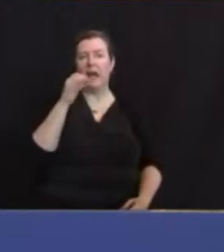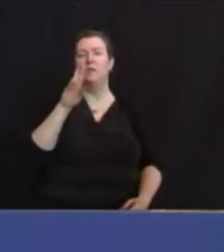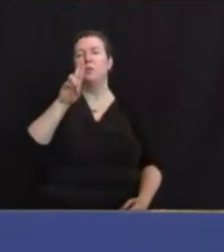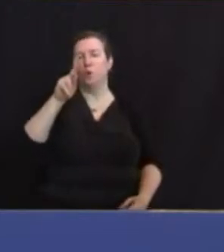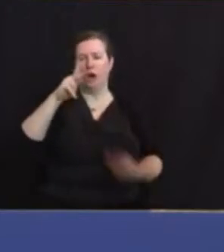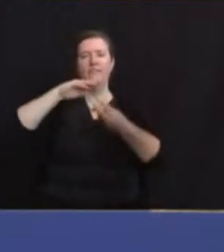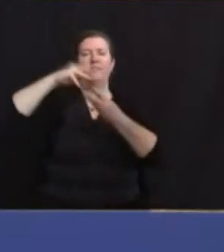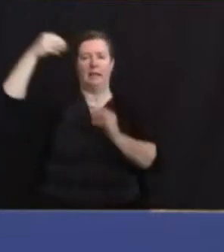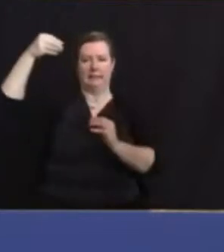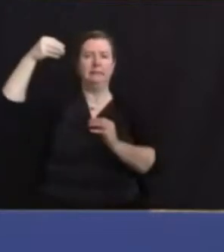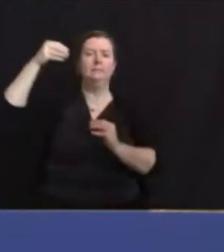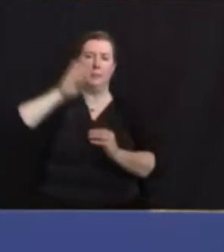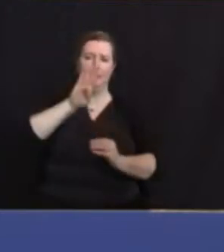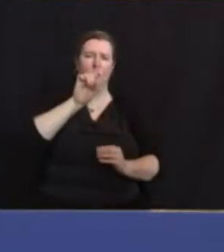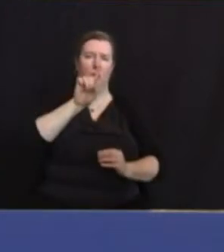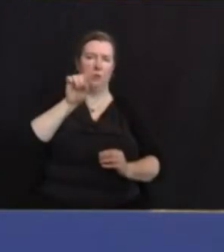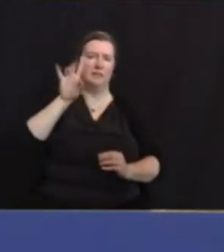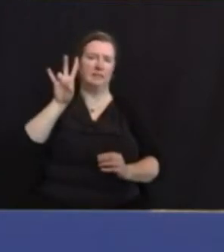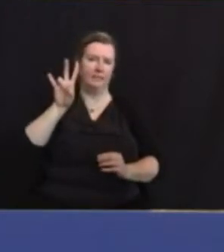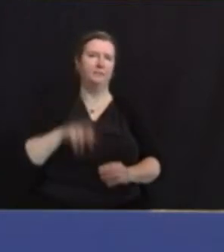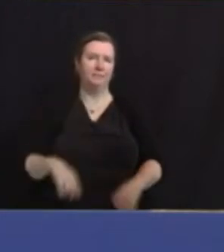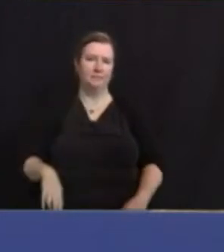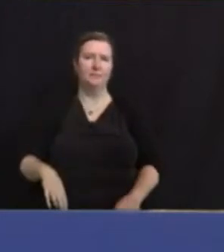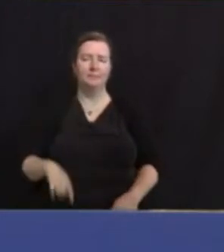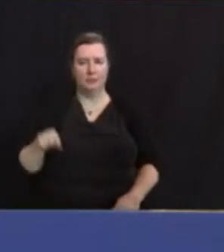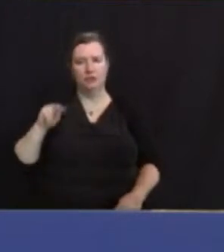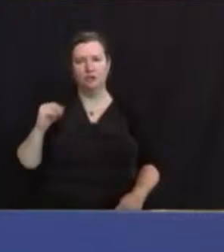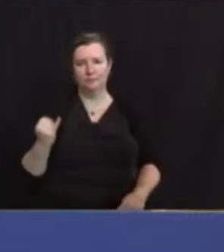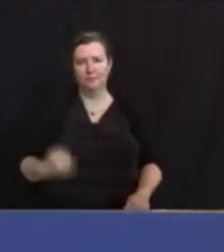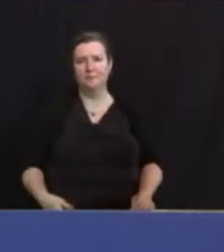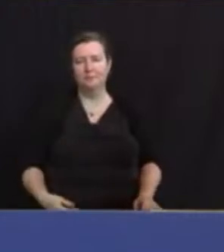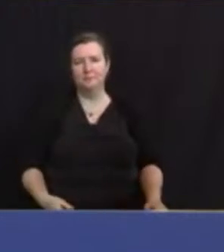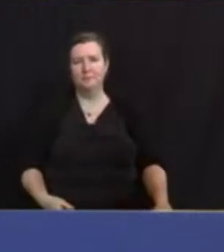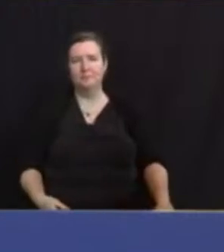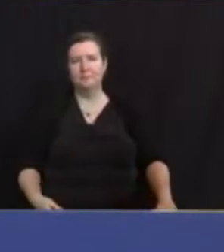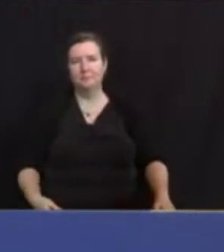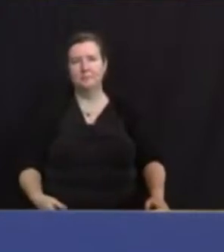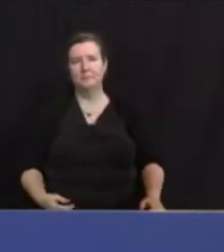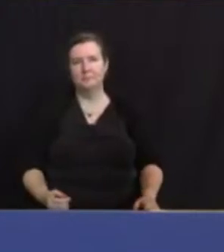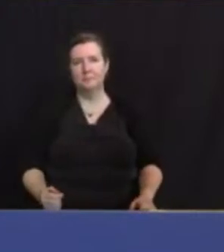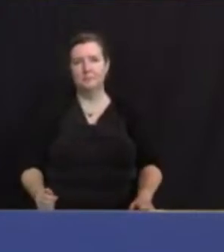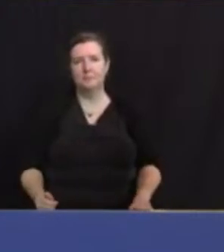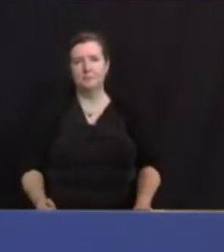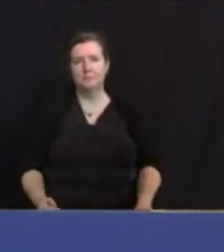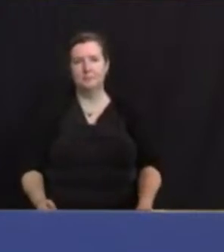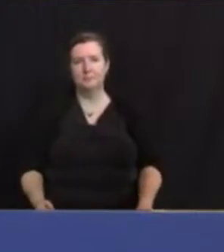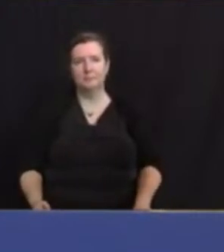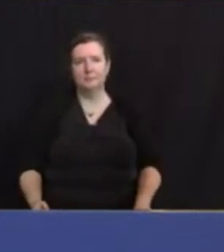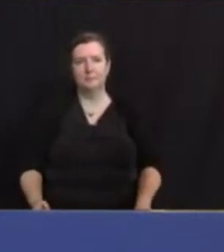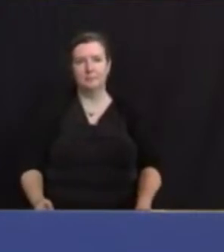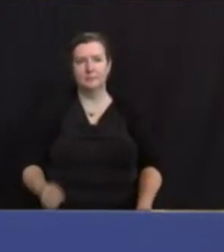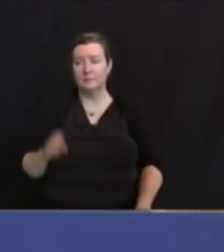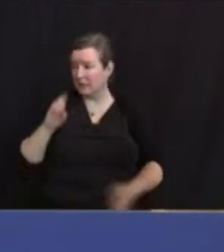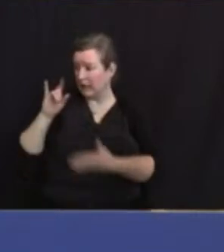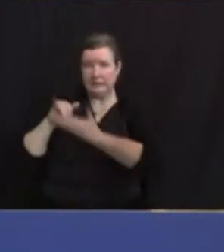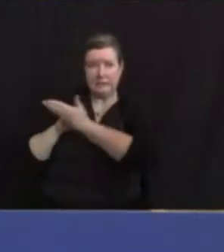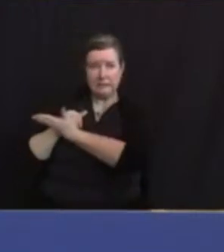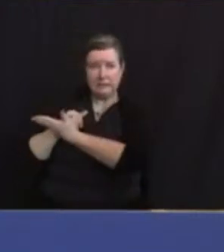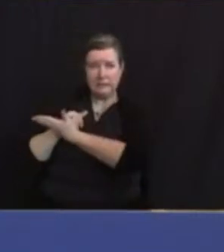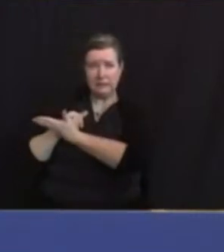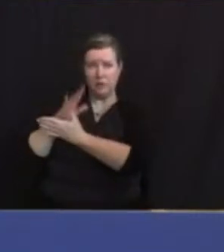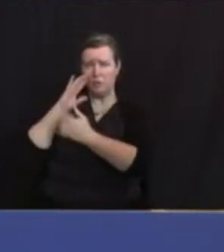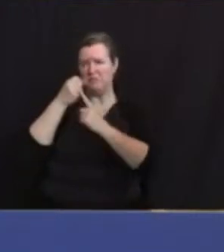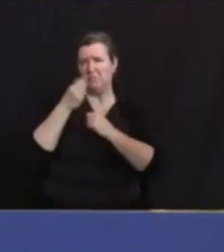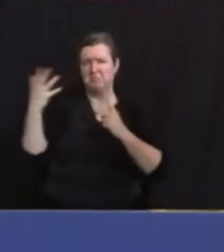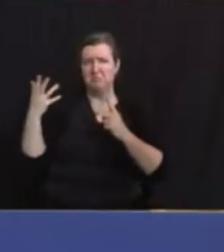The other part B of that question, I'd love to tack to Matt. Any updated sense, Eddie, of the efficacy of the vaccines against the